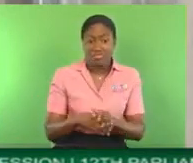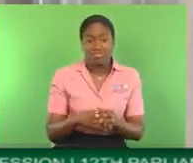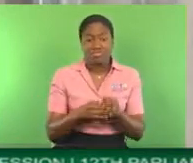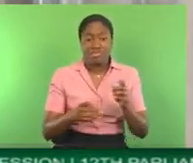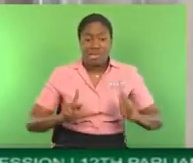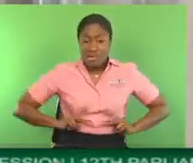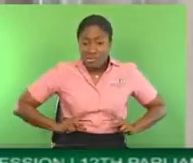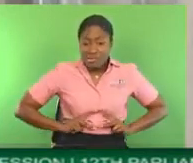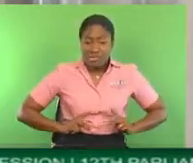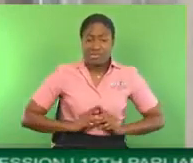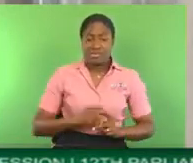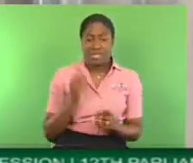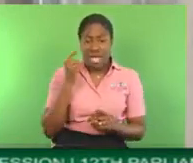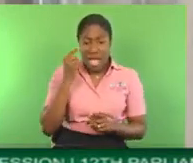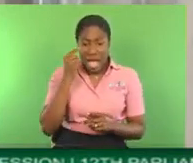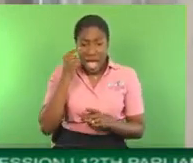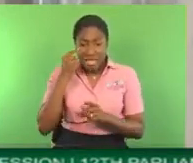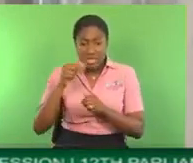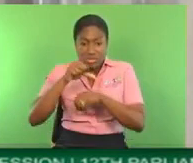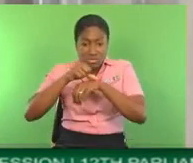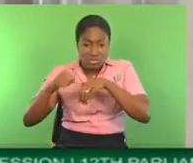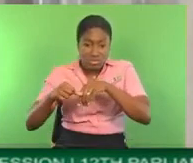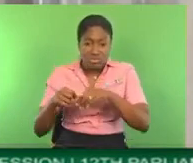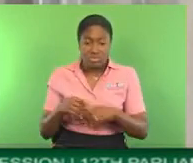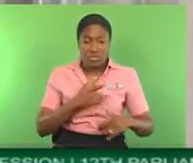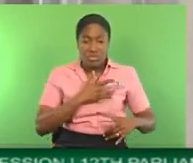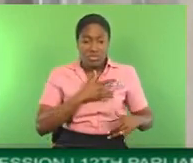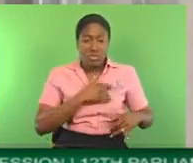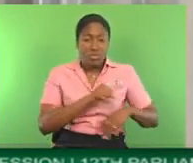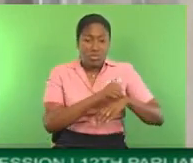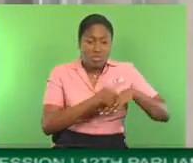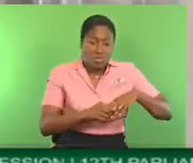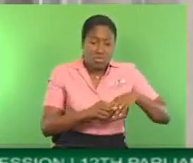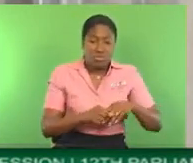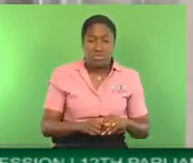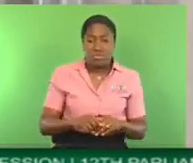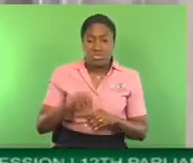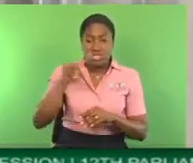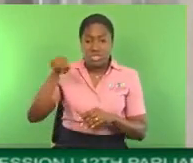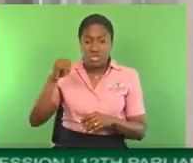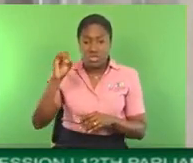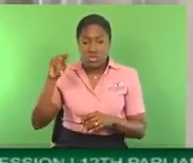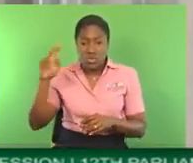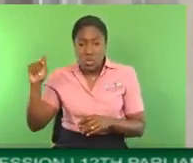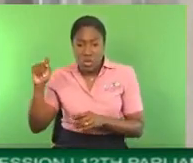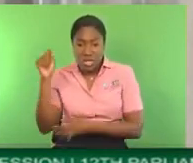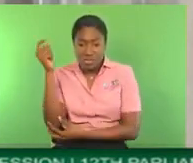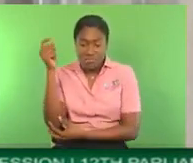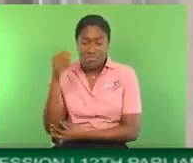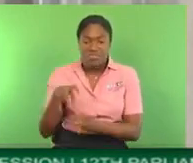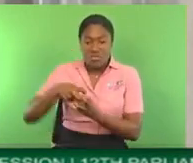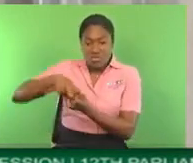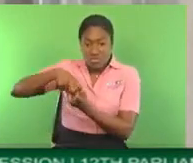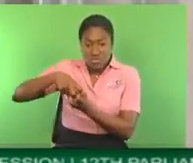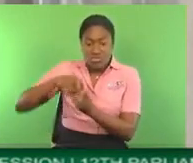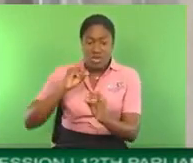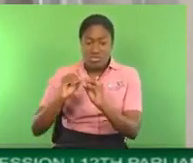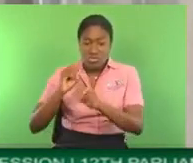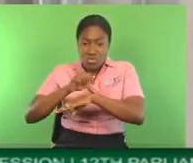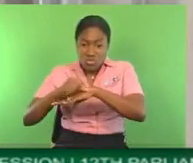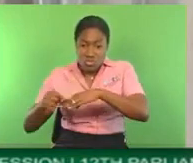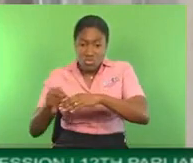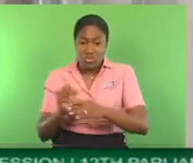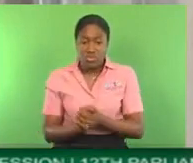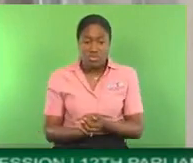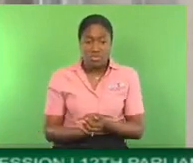dialysis, cataract surgery, stents, open heart surgery, joint replacement, vitreoretinal surgeries, etc. The